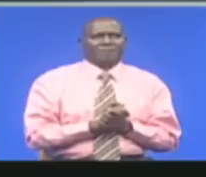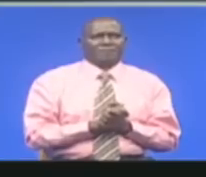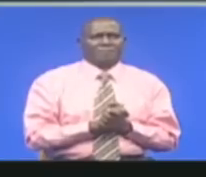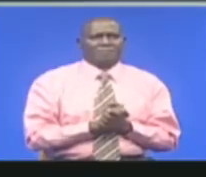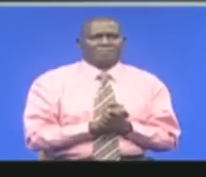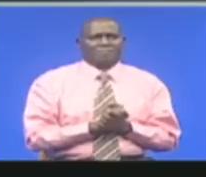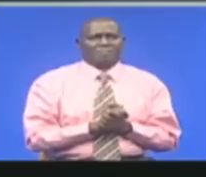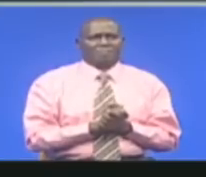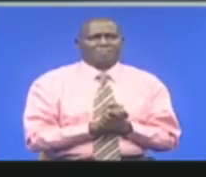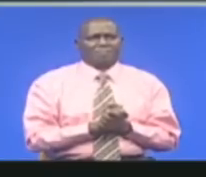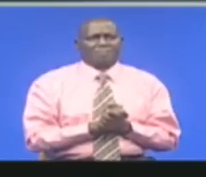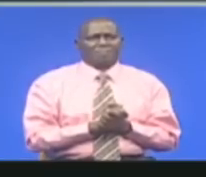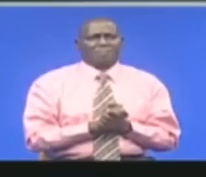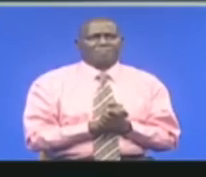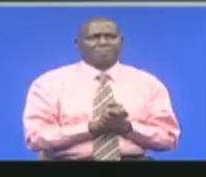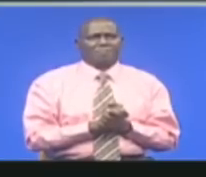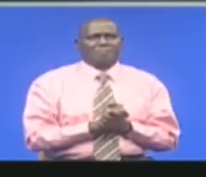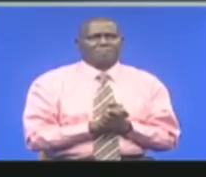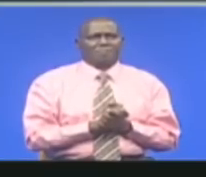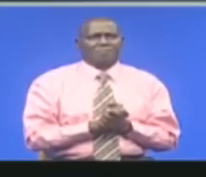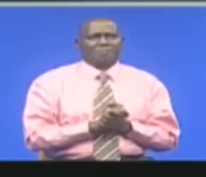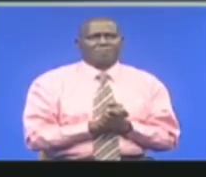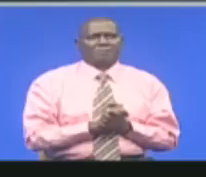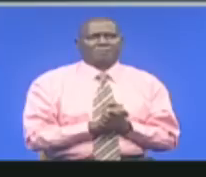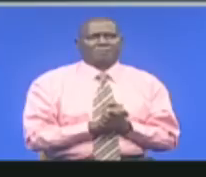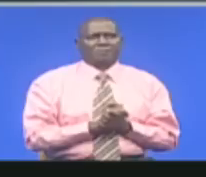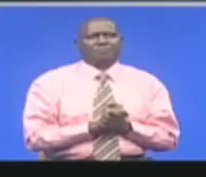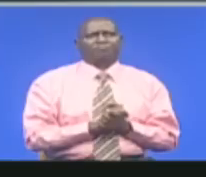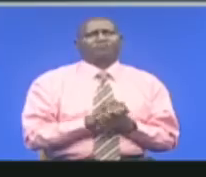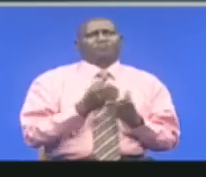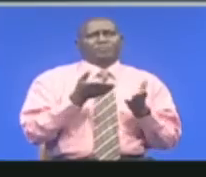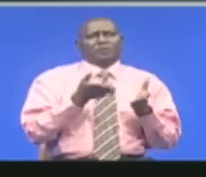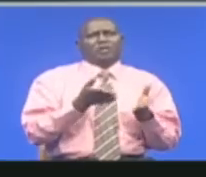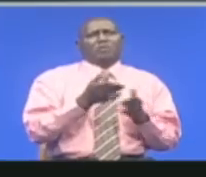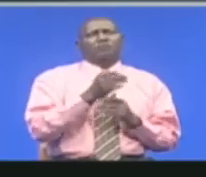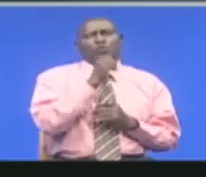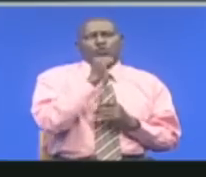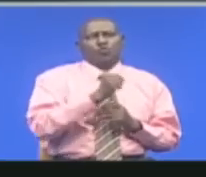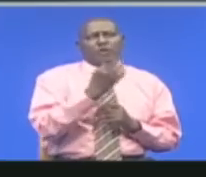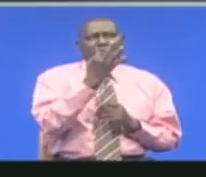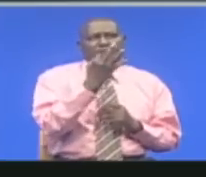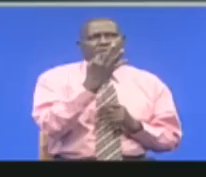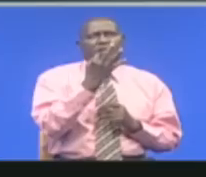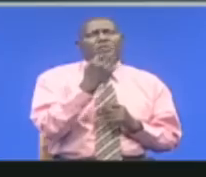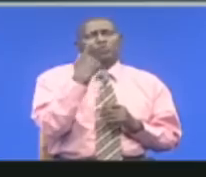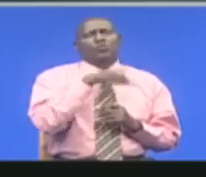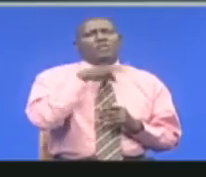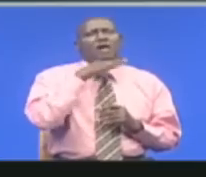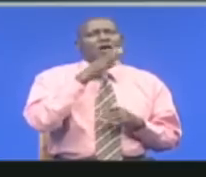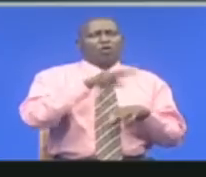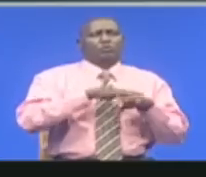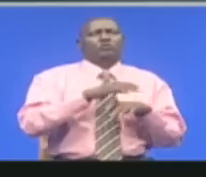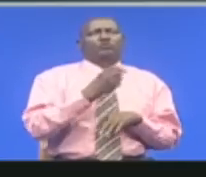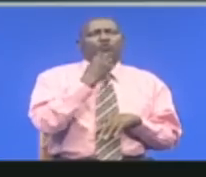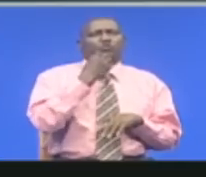Here's another sad story that could have been avoided. Pathologists now say 3-year-old Brilliant Wawira, who died under curious circumstances on Tuesday this week